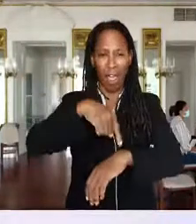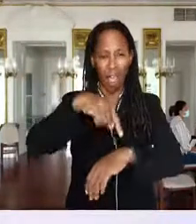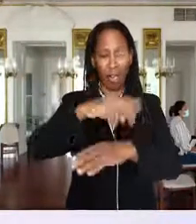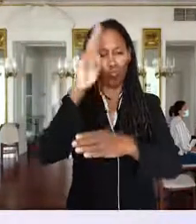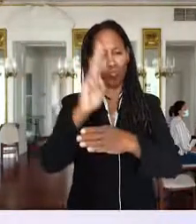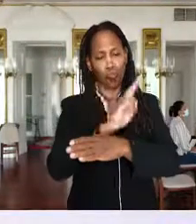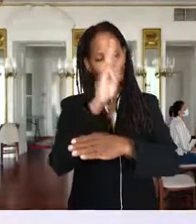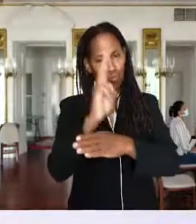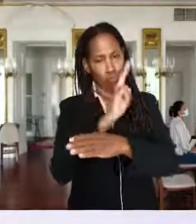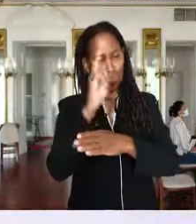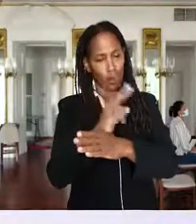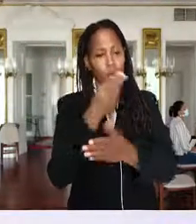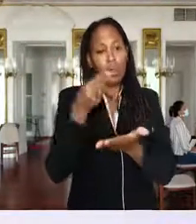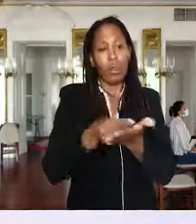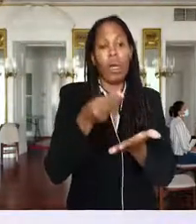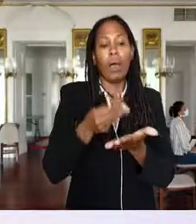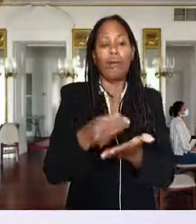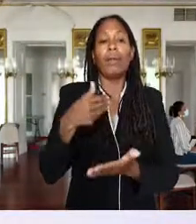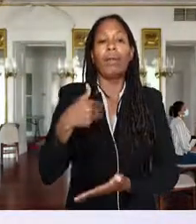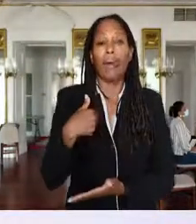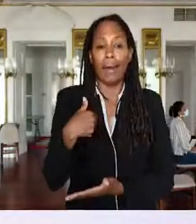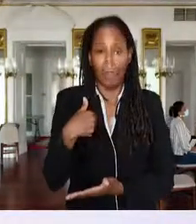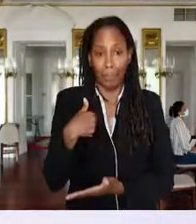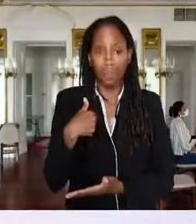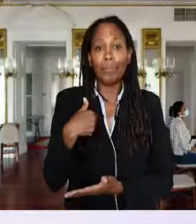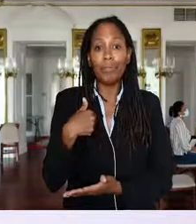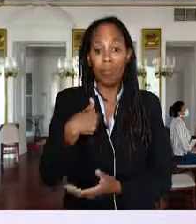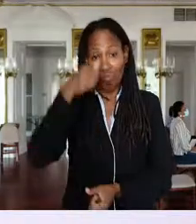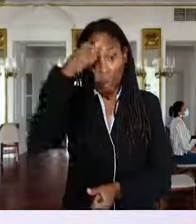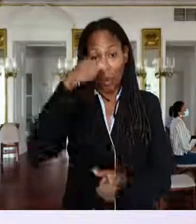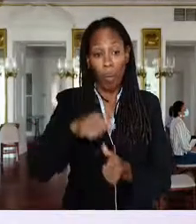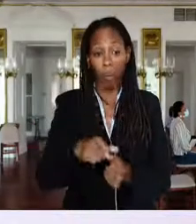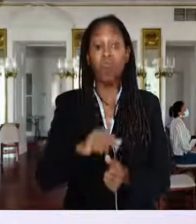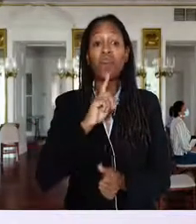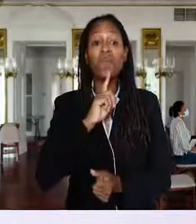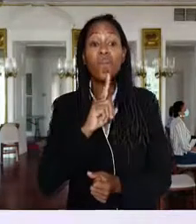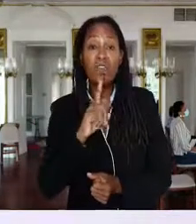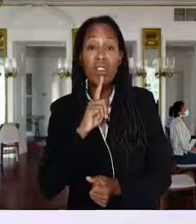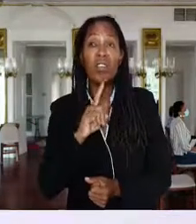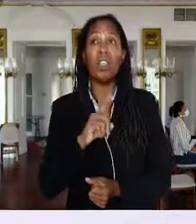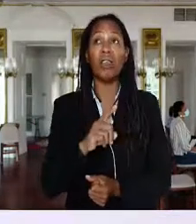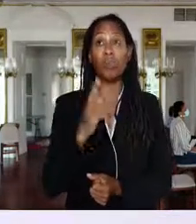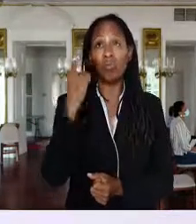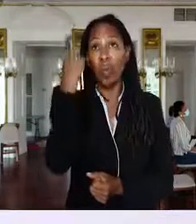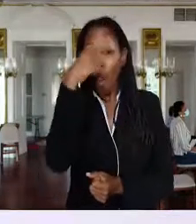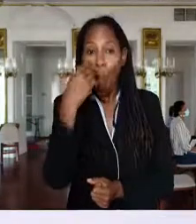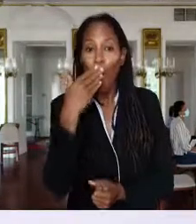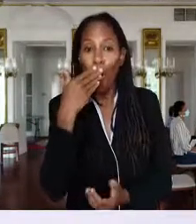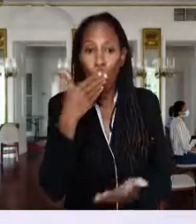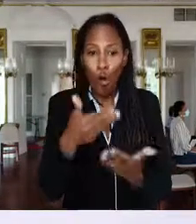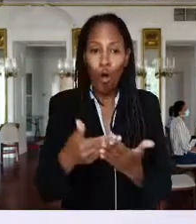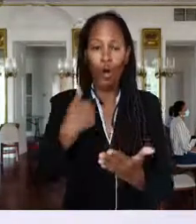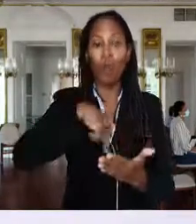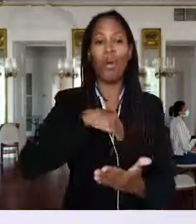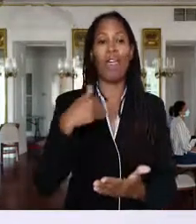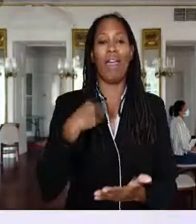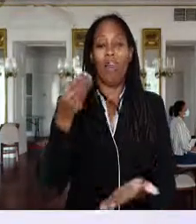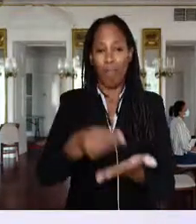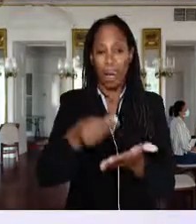prudent good, because remember now, our budget is really looking good, and we have the general fund monies that we need.